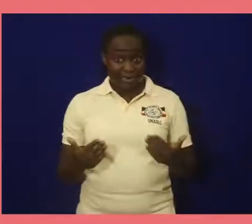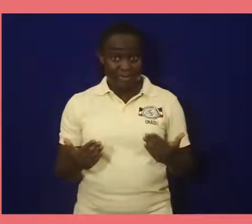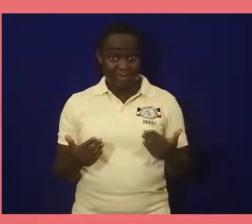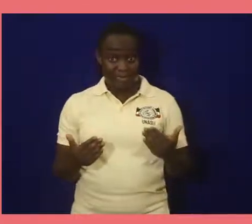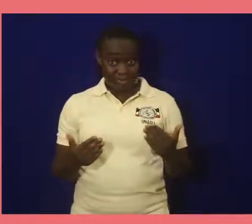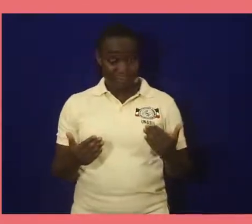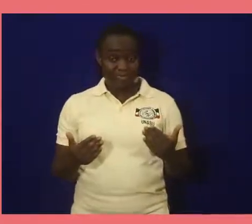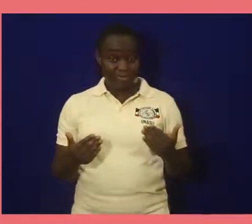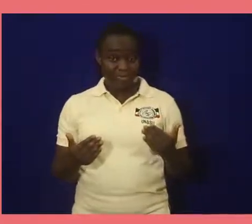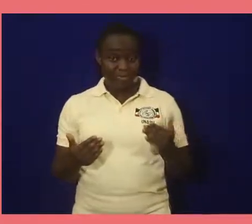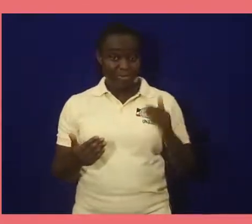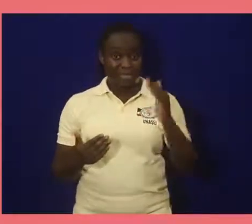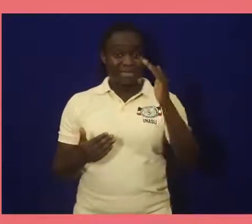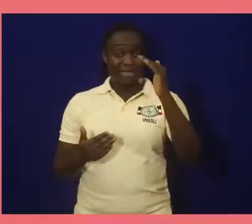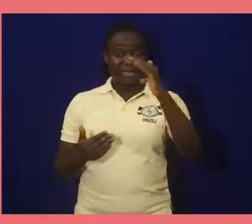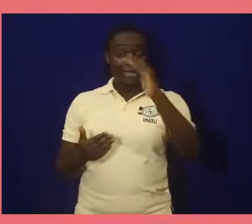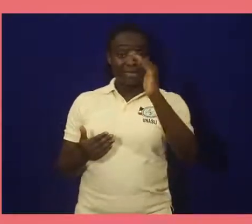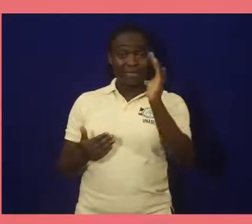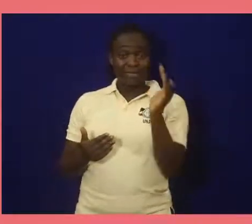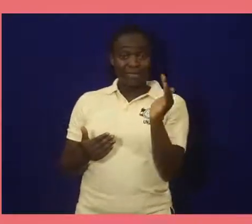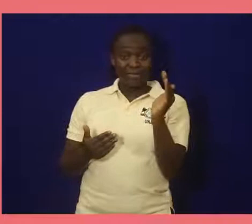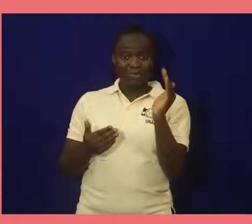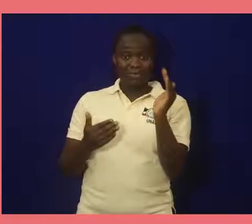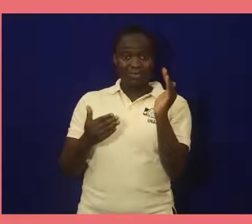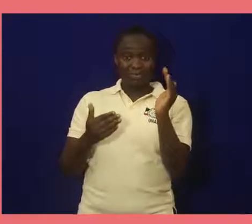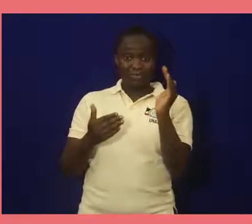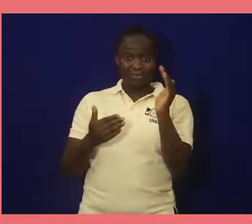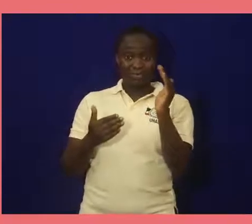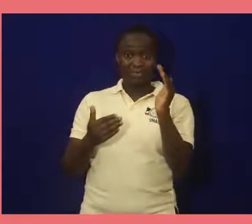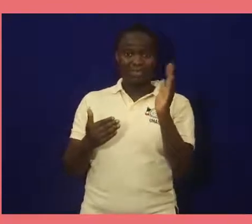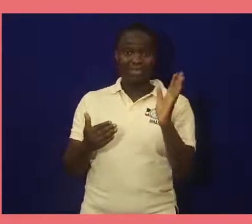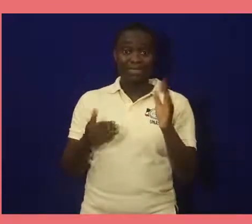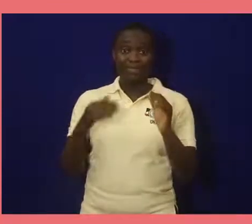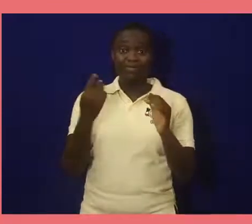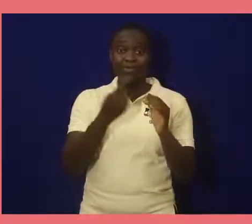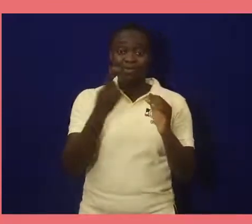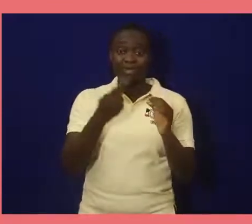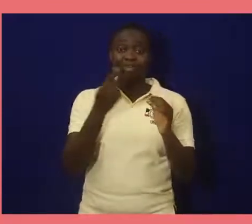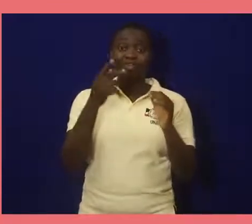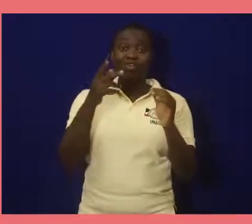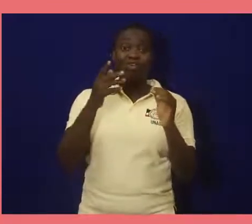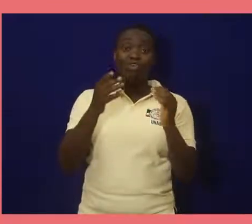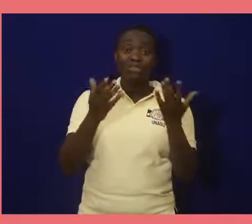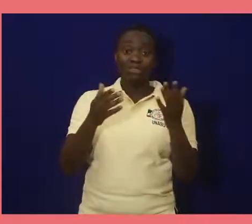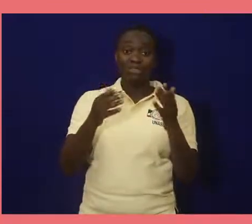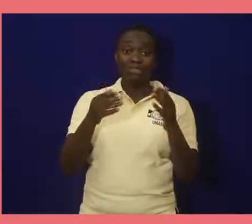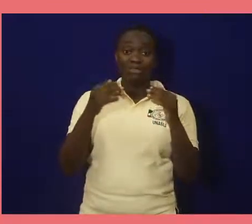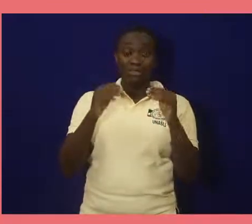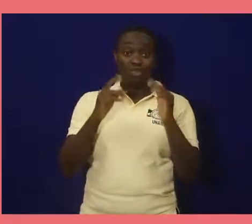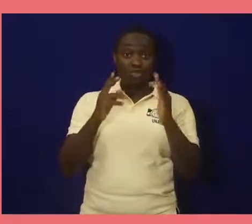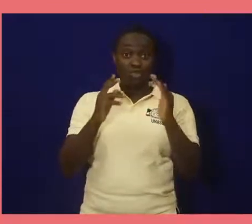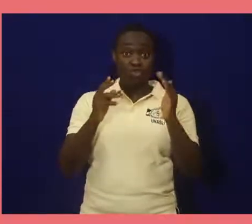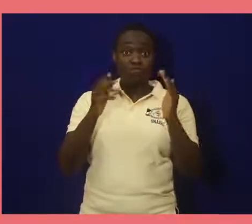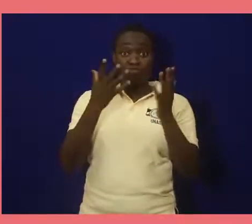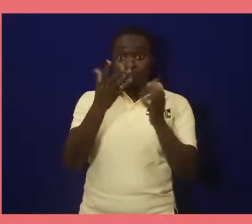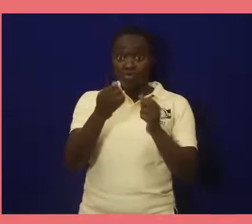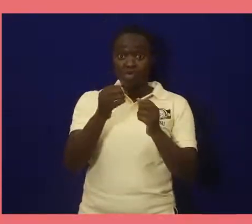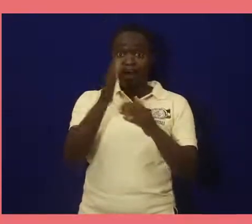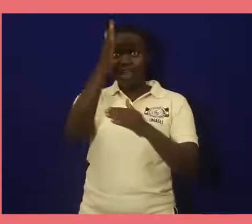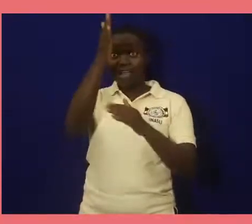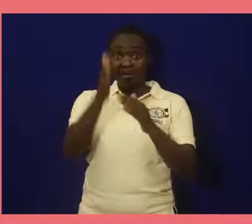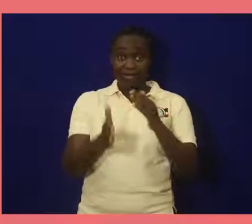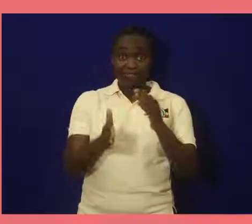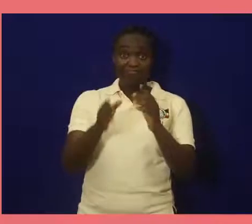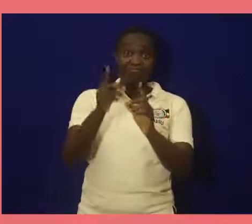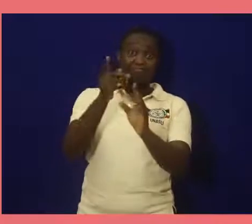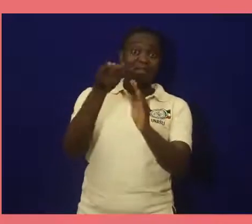we can now remove the other bit of the curved mirror, the other bit, and we remain with just one half. If you draw the whole